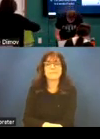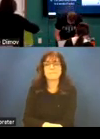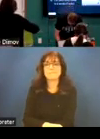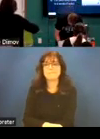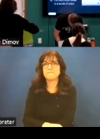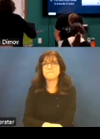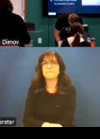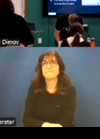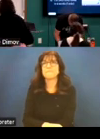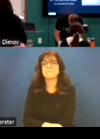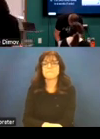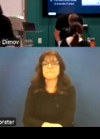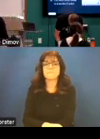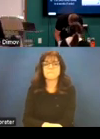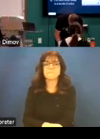Very concise.